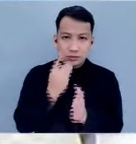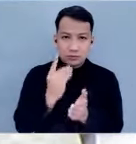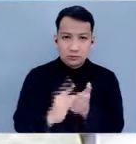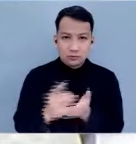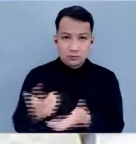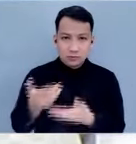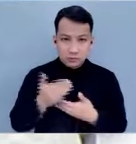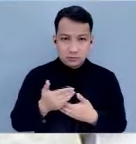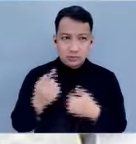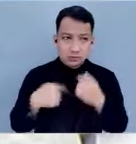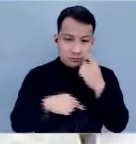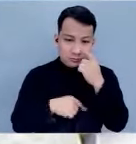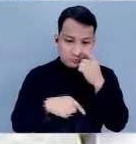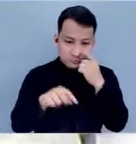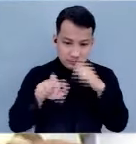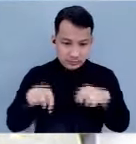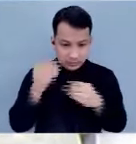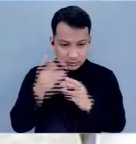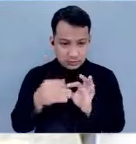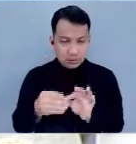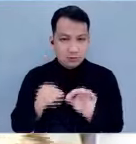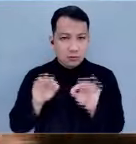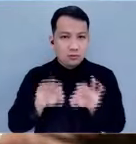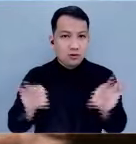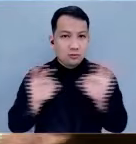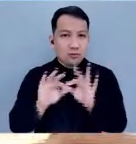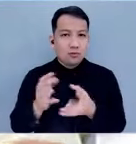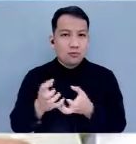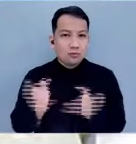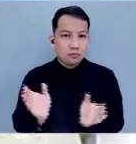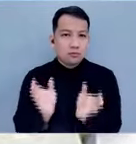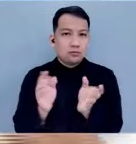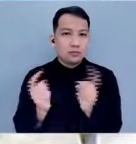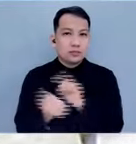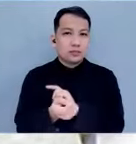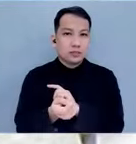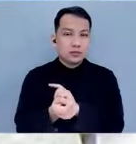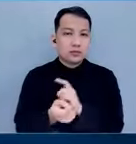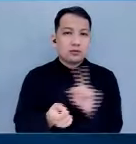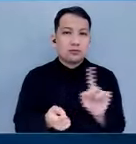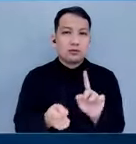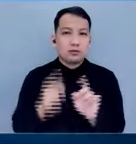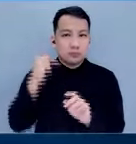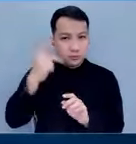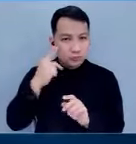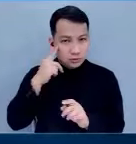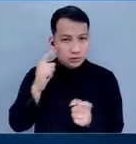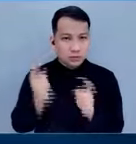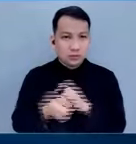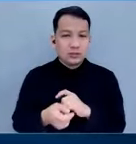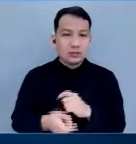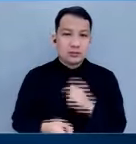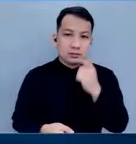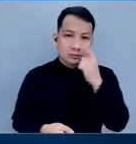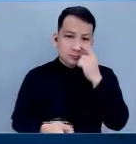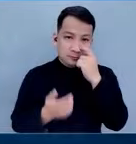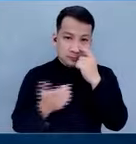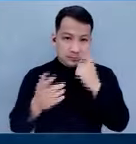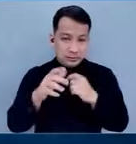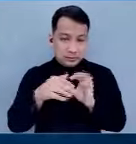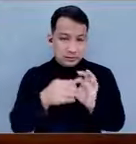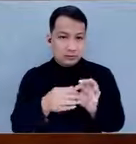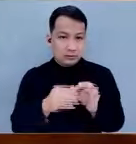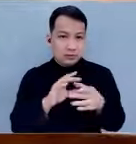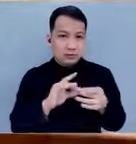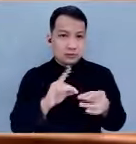na nagsasabi na we are pushing for those type of political changes. Sa panayam ng programang Story Ko ng